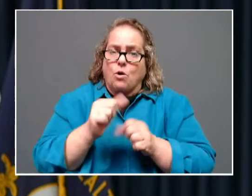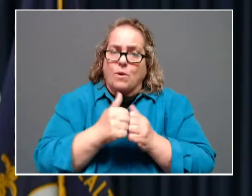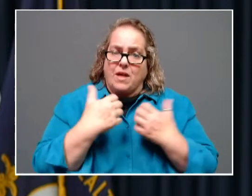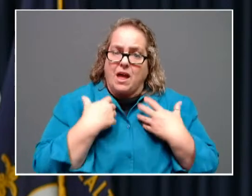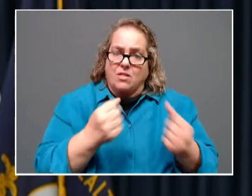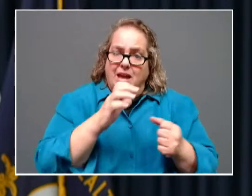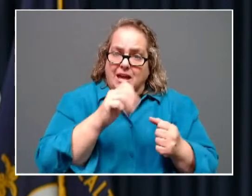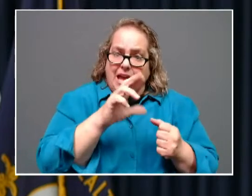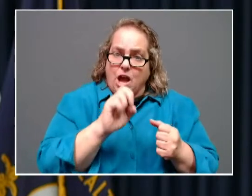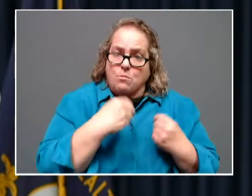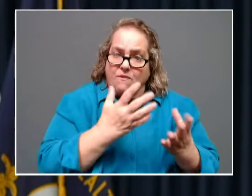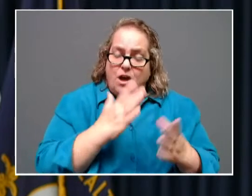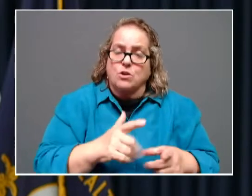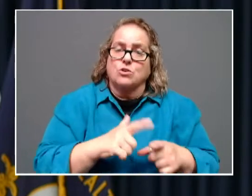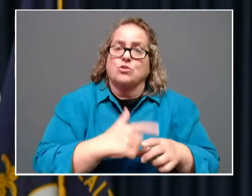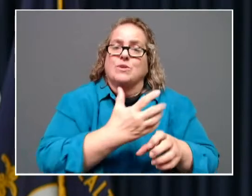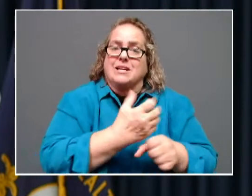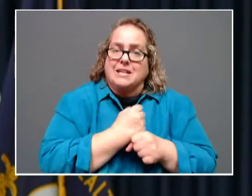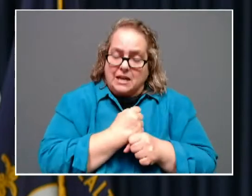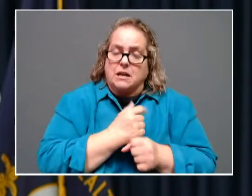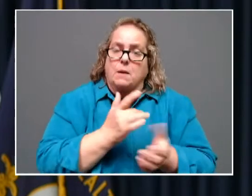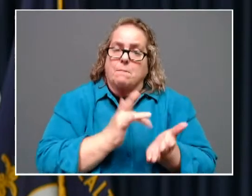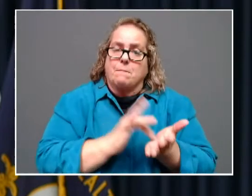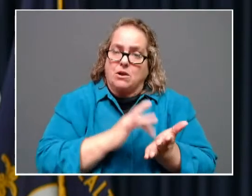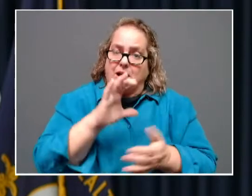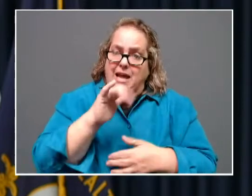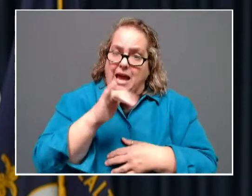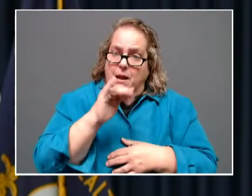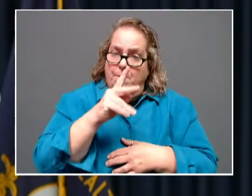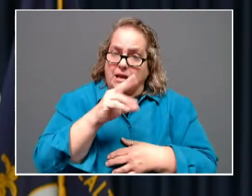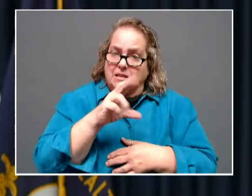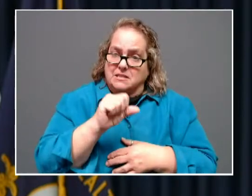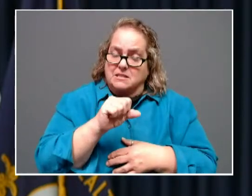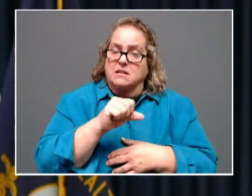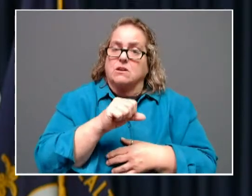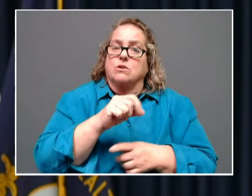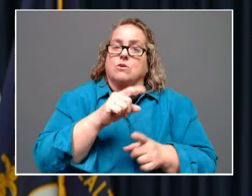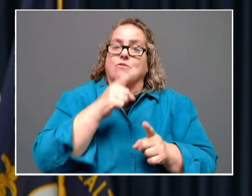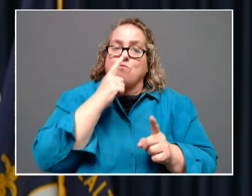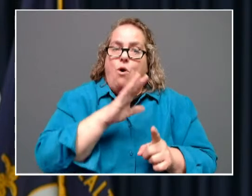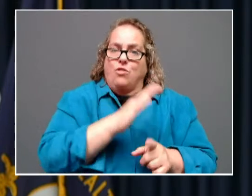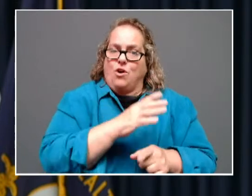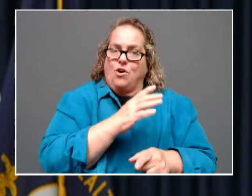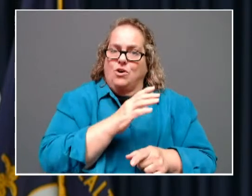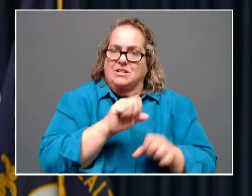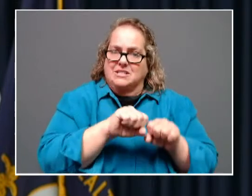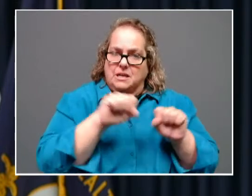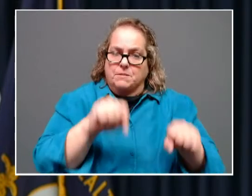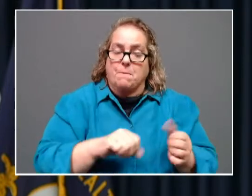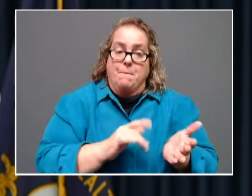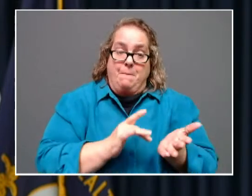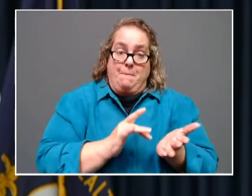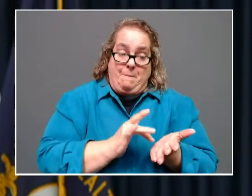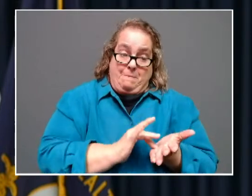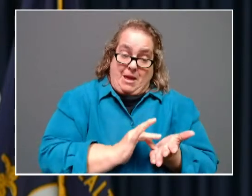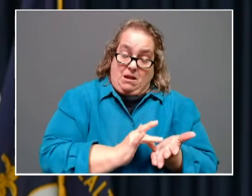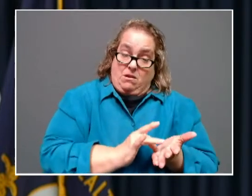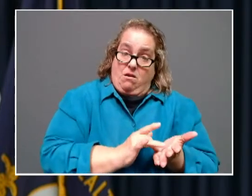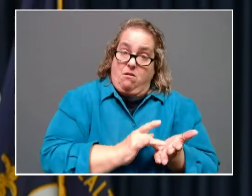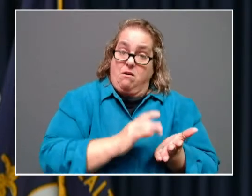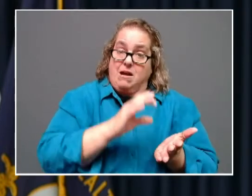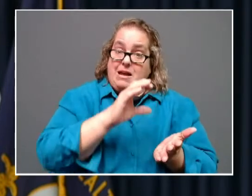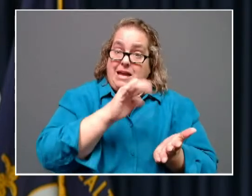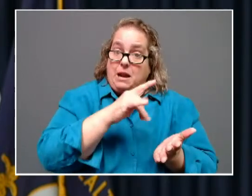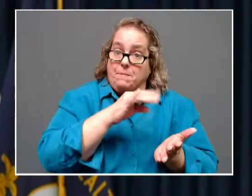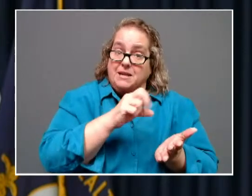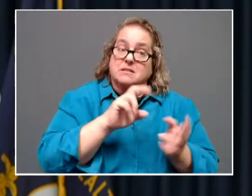to medical cannabis to help treat their symptoms if it's right for them. Medical cannabis is a popular treatment, often referred to